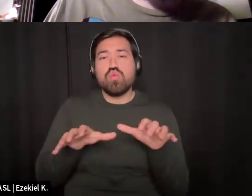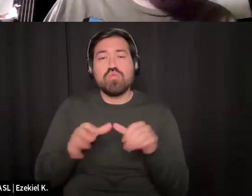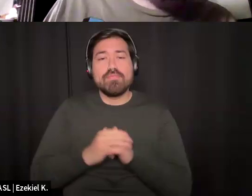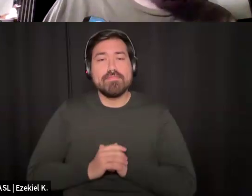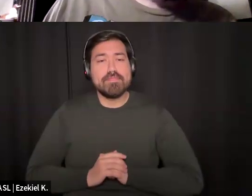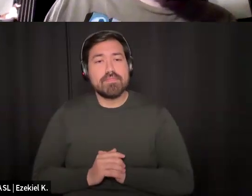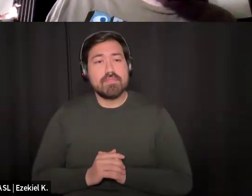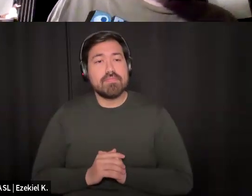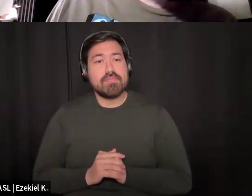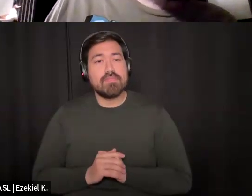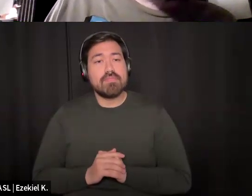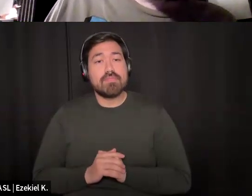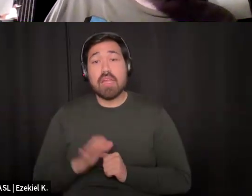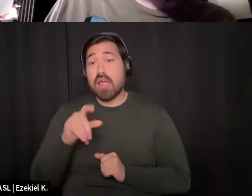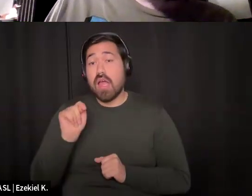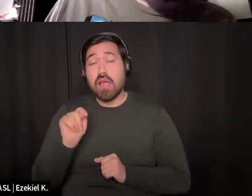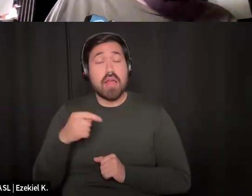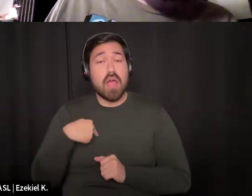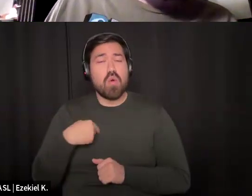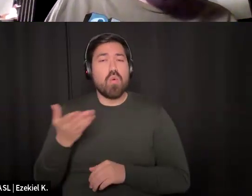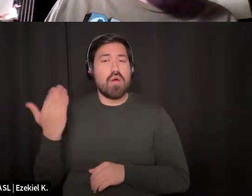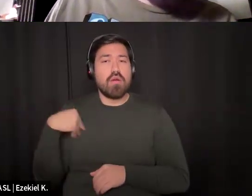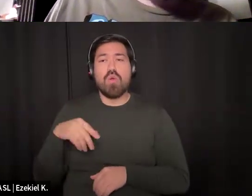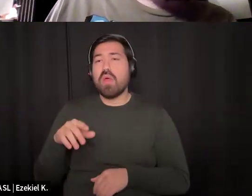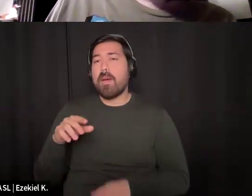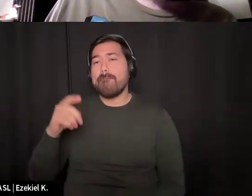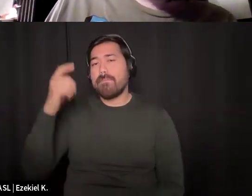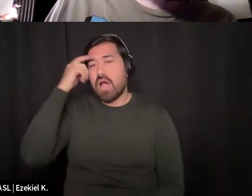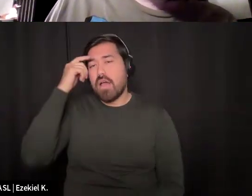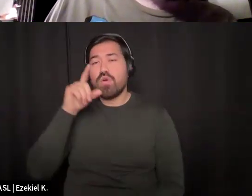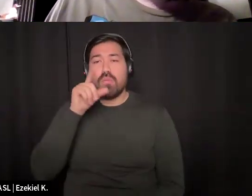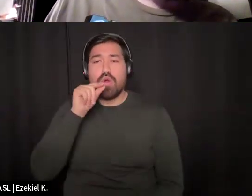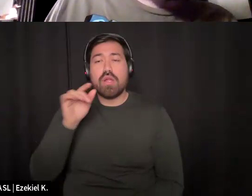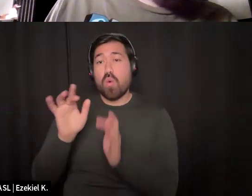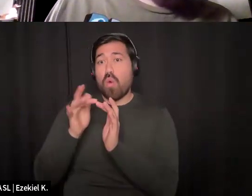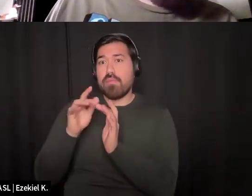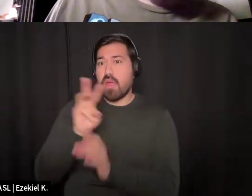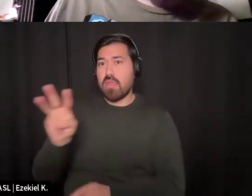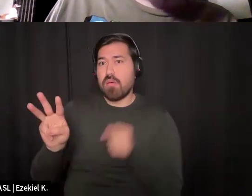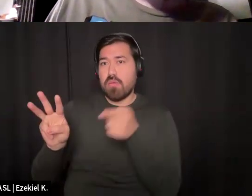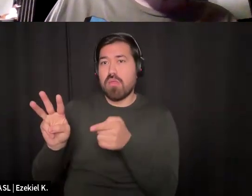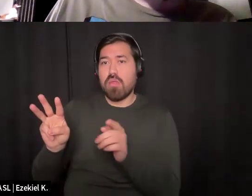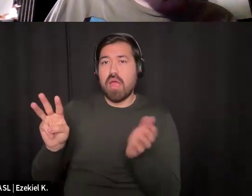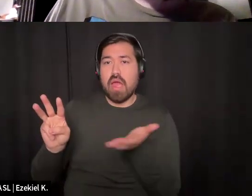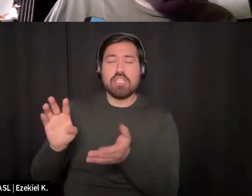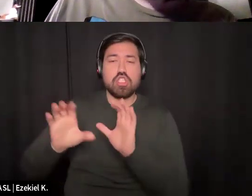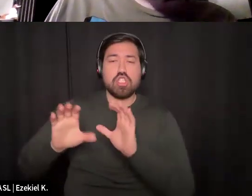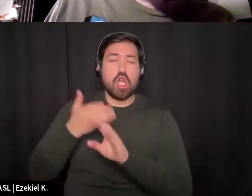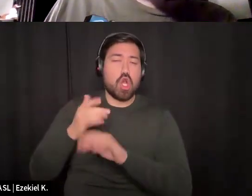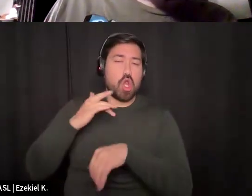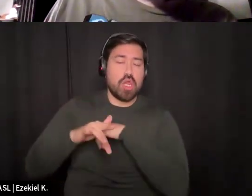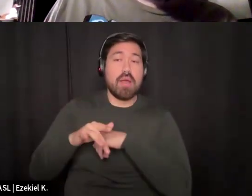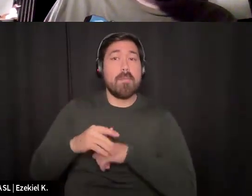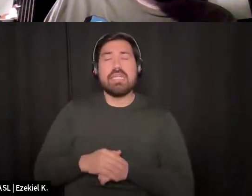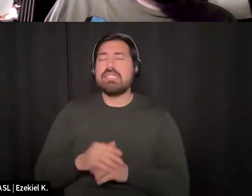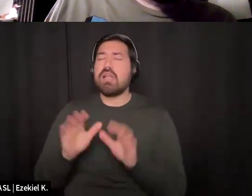to say that a while ago, I put into the chat the Mindful Birding Network's website. It is a terrific network